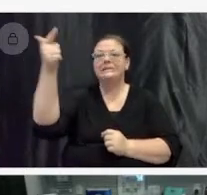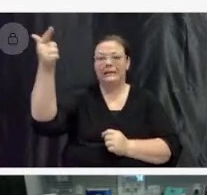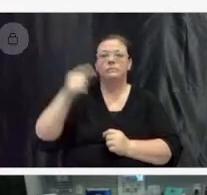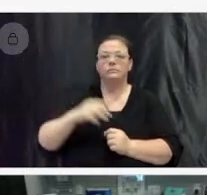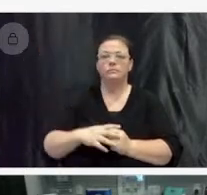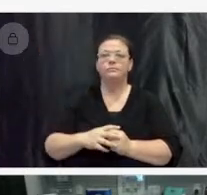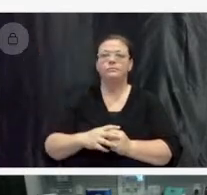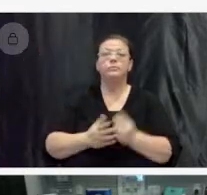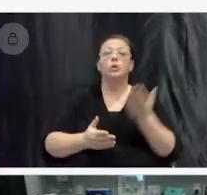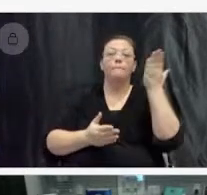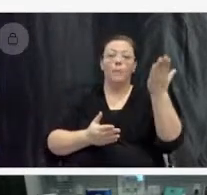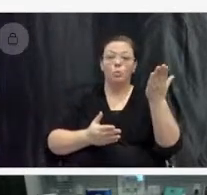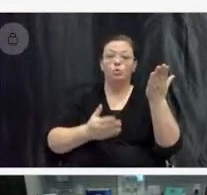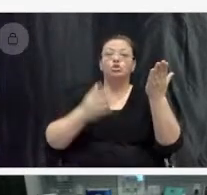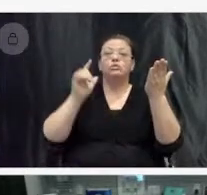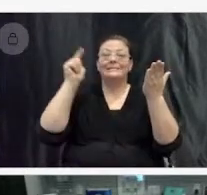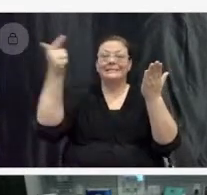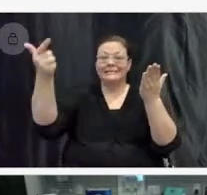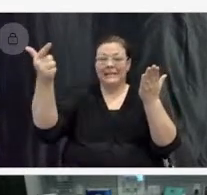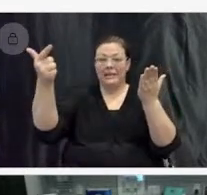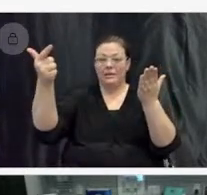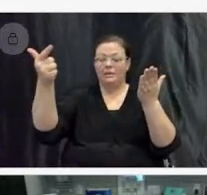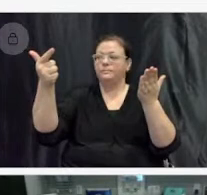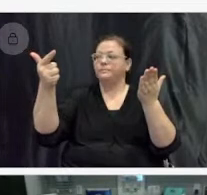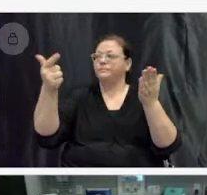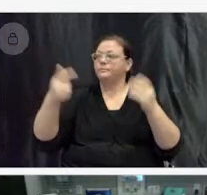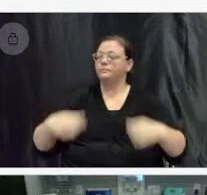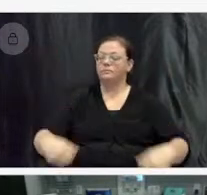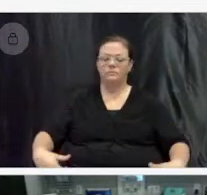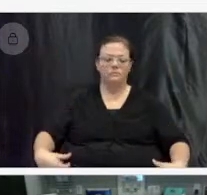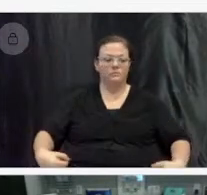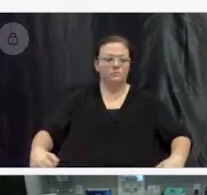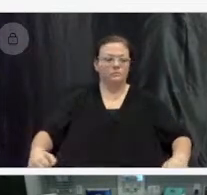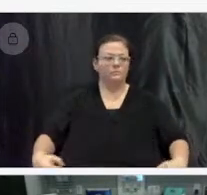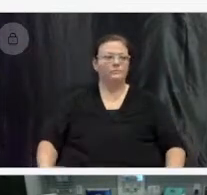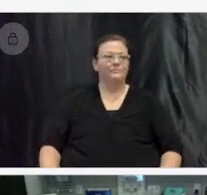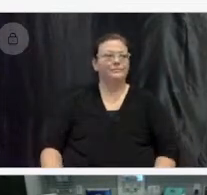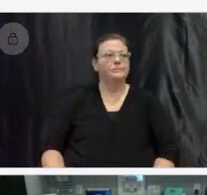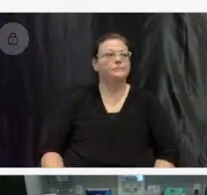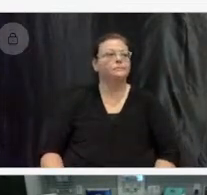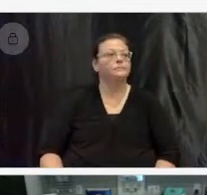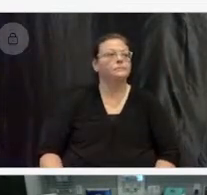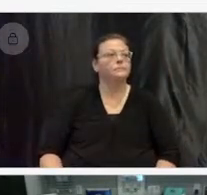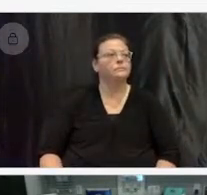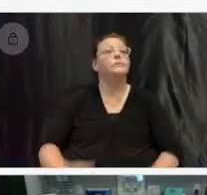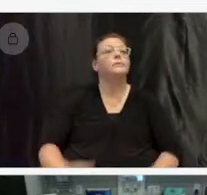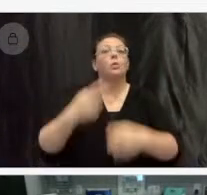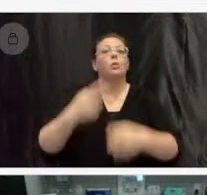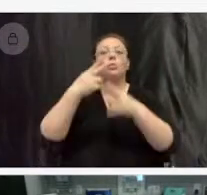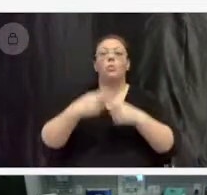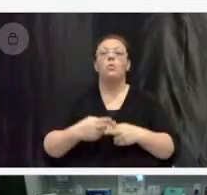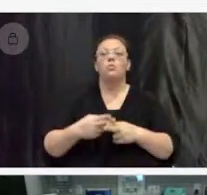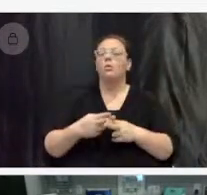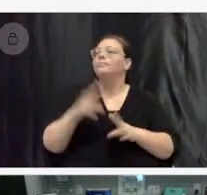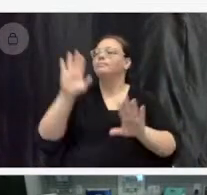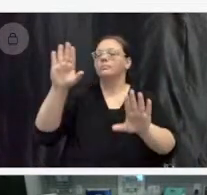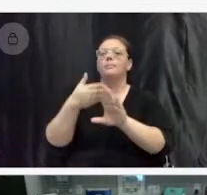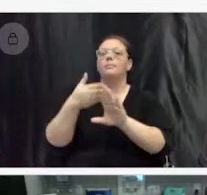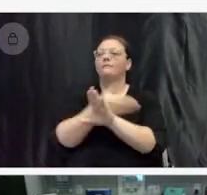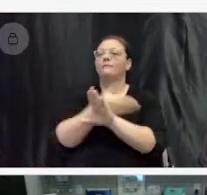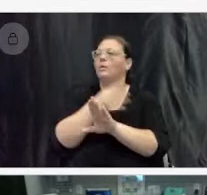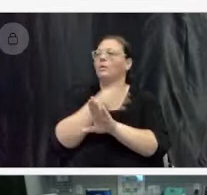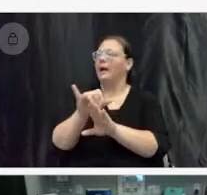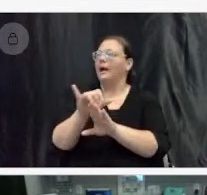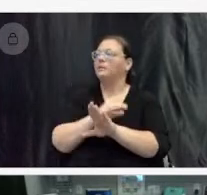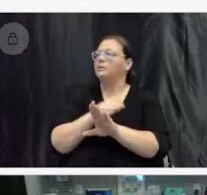All right, we have a motion on the floor and a second. And then we can have a roll call, please. But before we do that, for